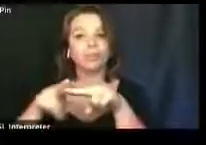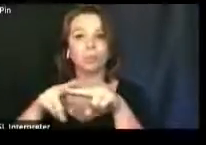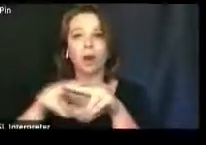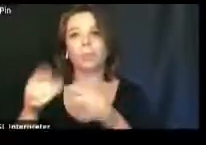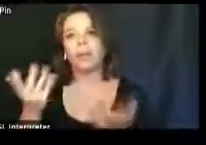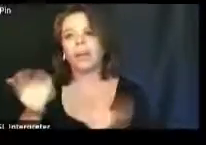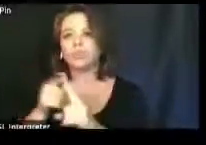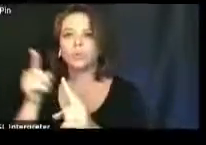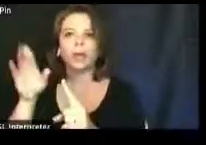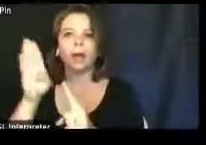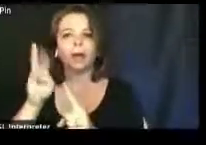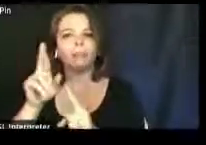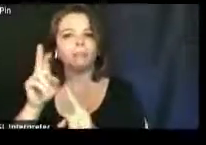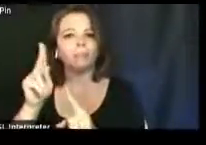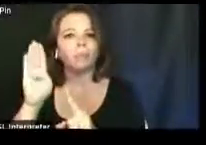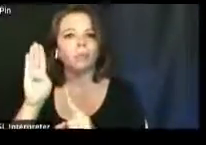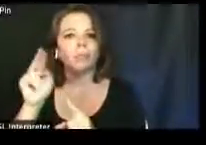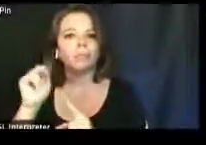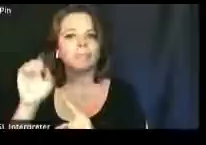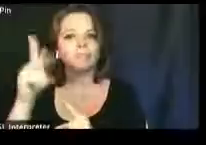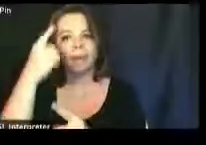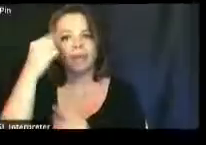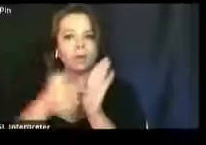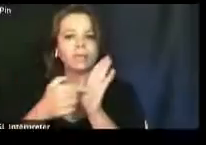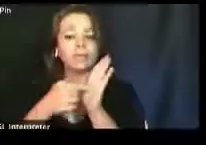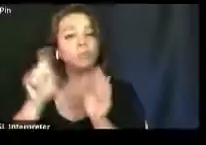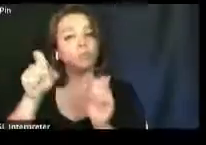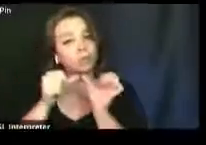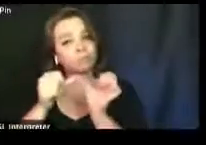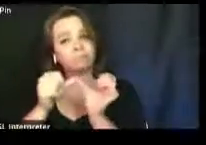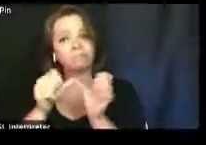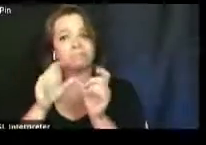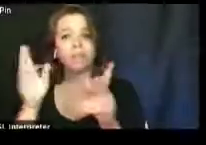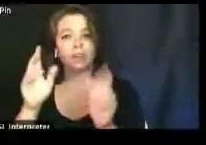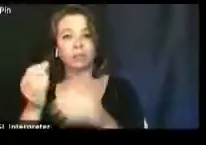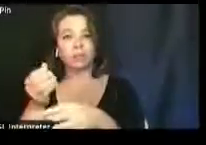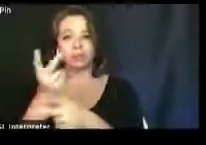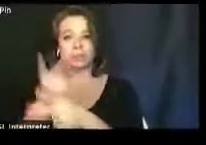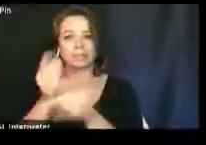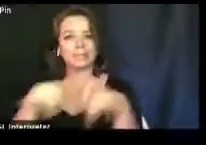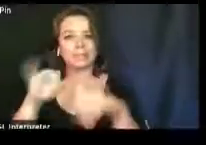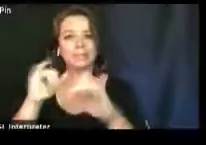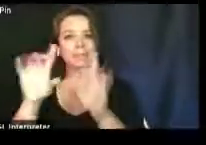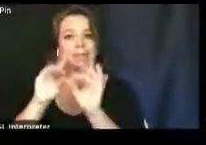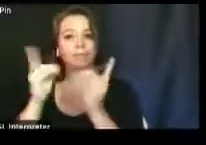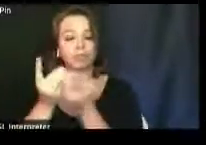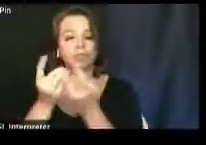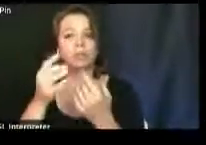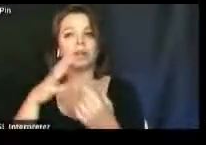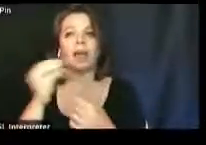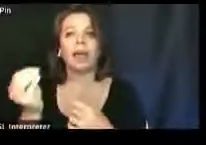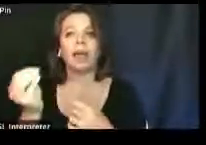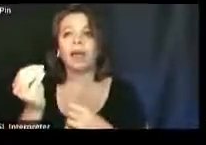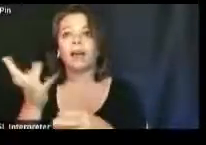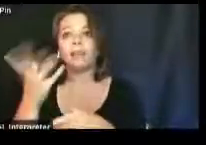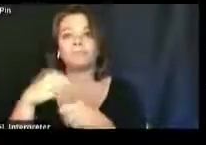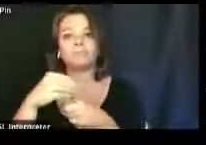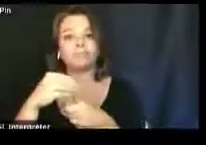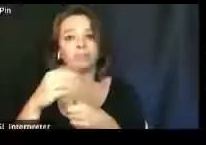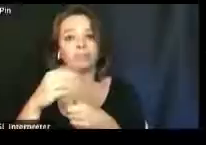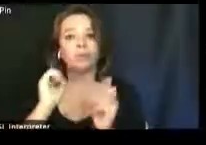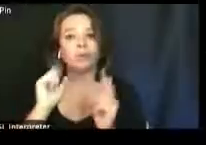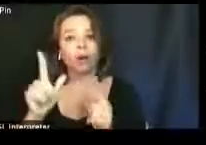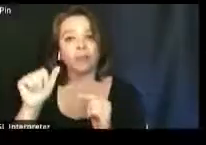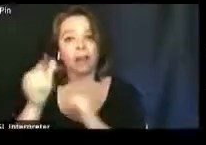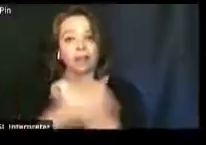reason, we should continue to share the same district and add in all the LA County residents in these communities, including those which are